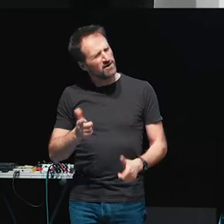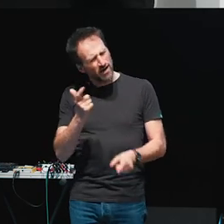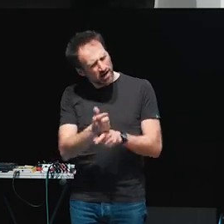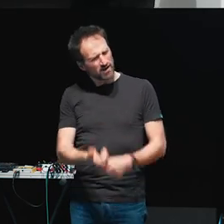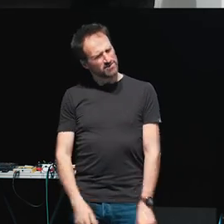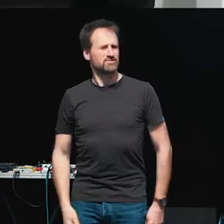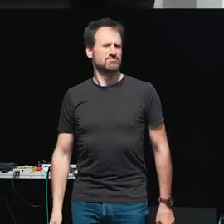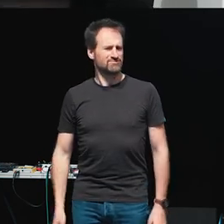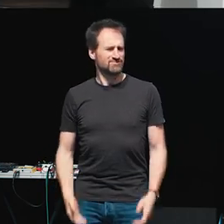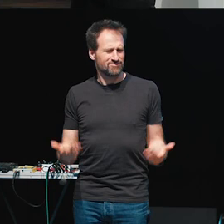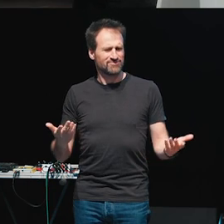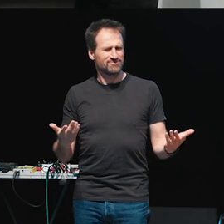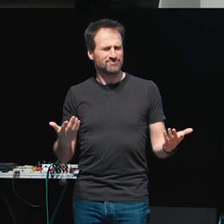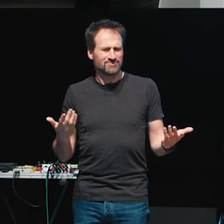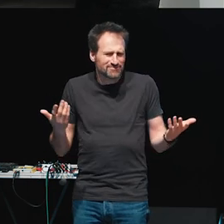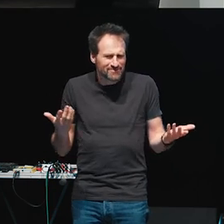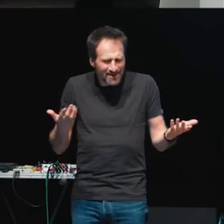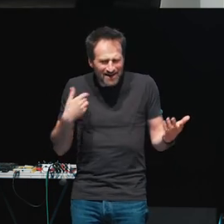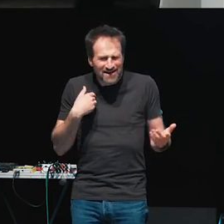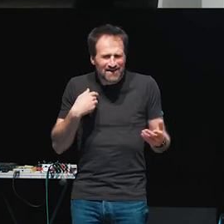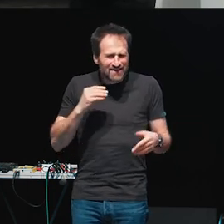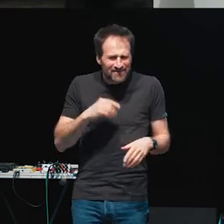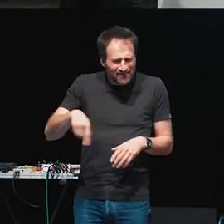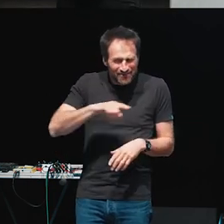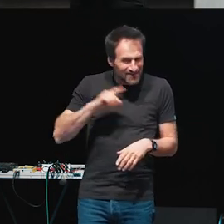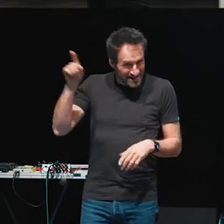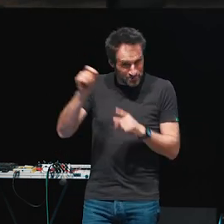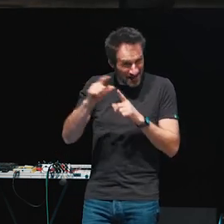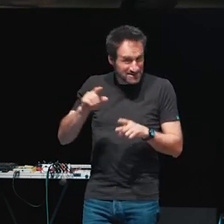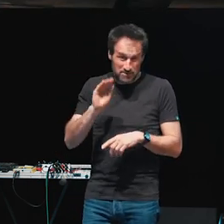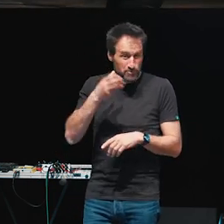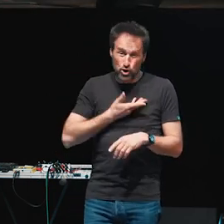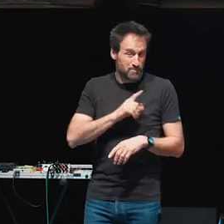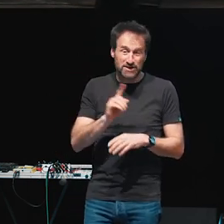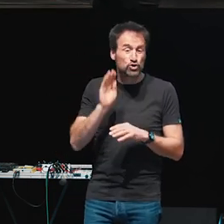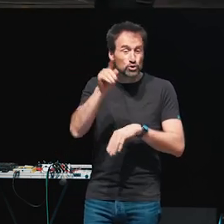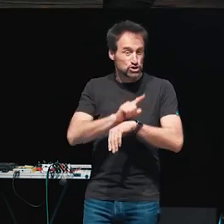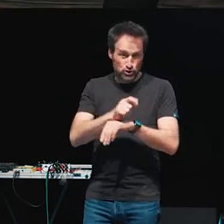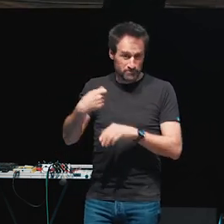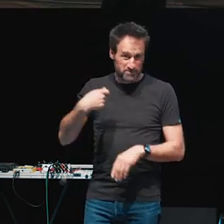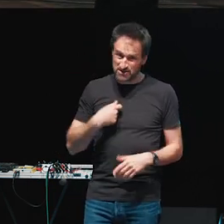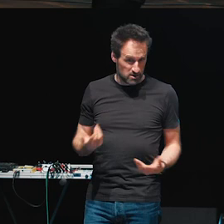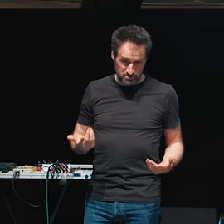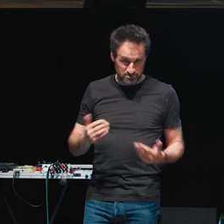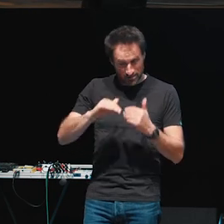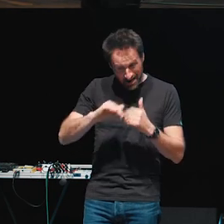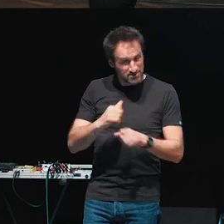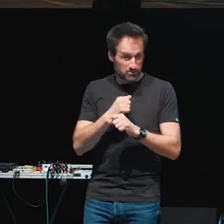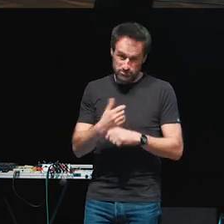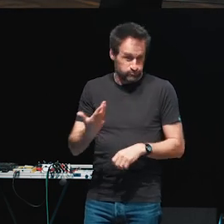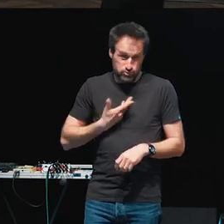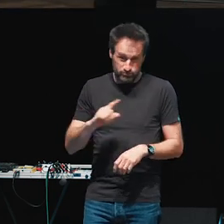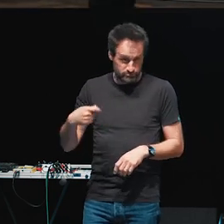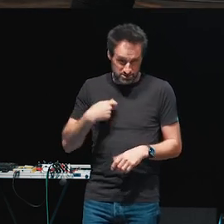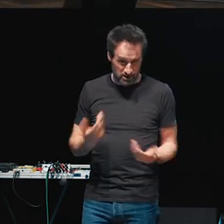And let me tell you, we're not paid overtime over there. So there's no notion of getting paid for extra work. So I was